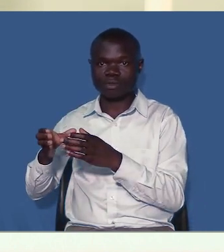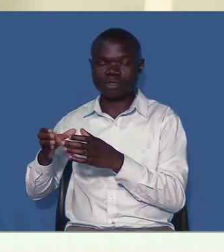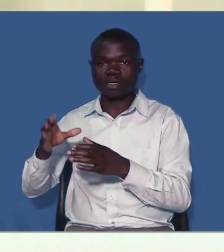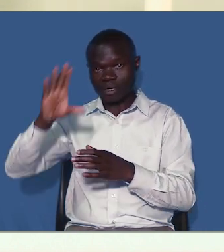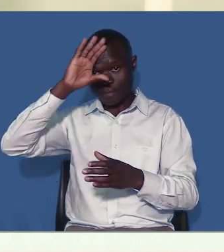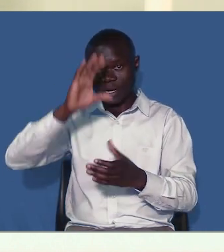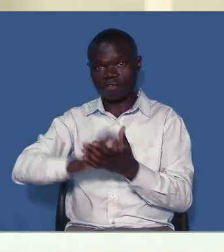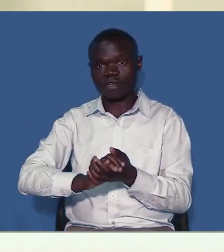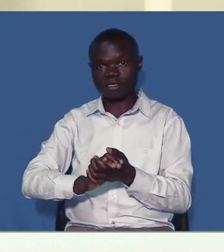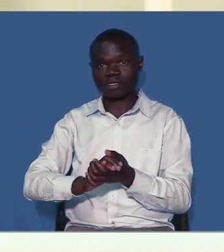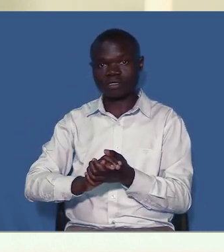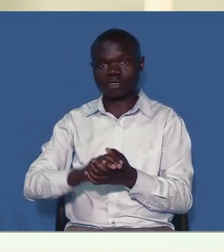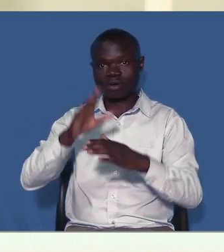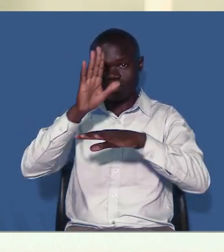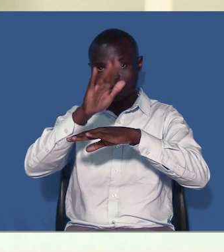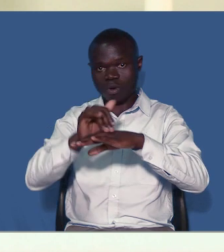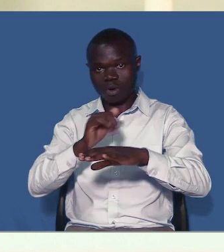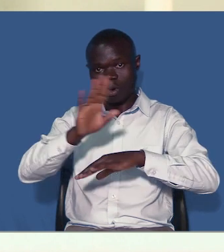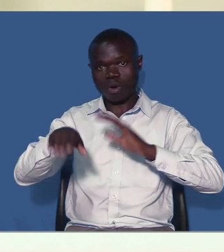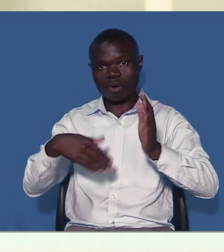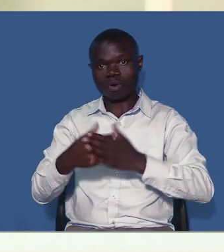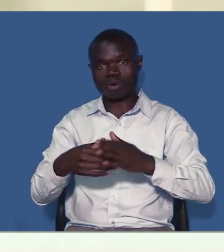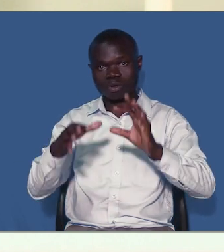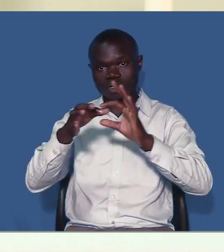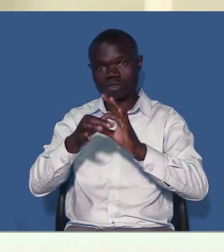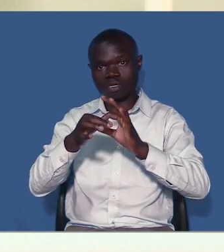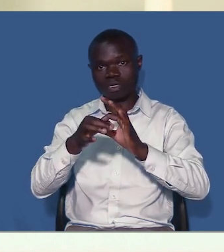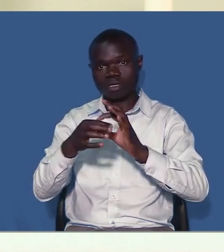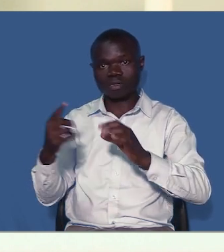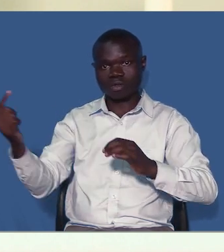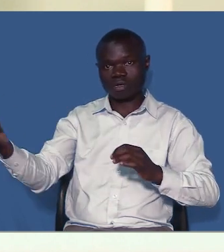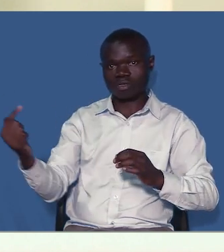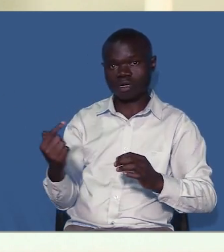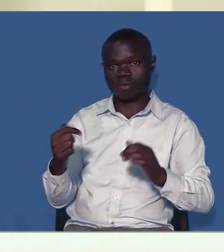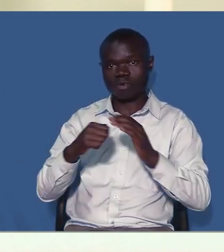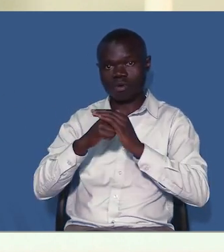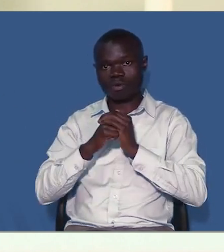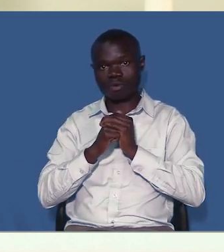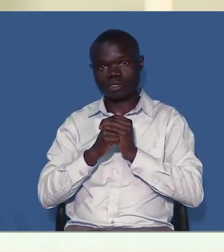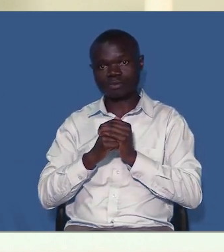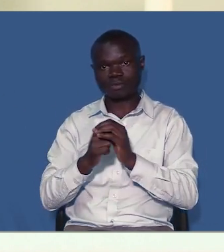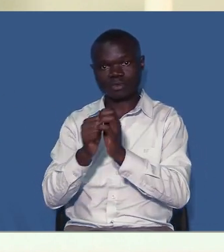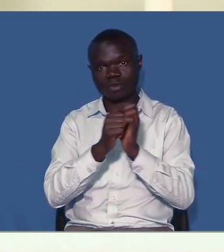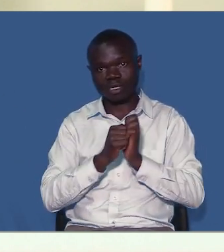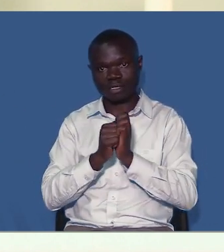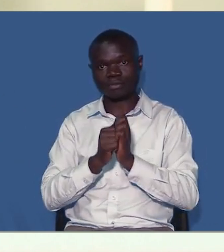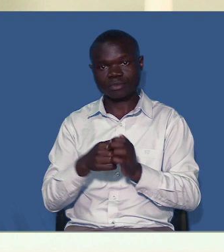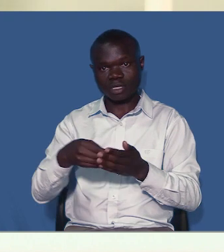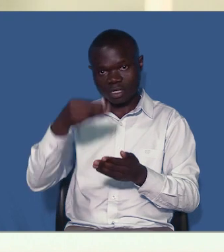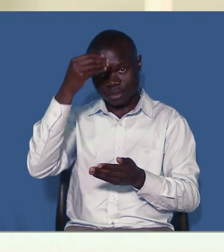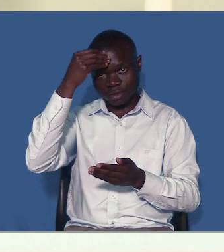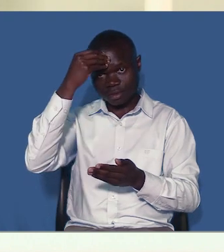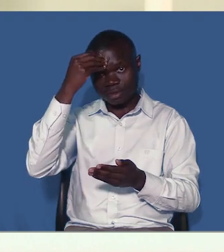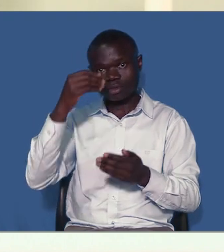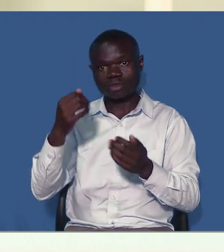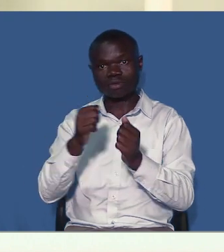the congregation that God gives us, where we come to worship together, we learn together, we serve together